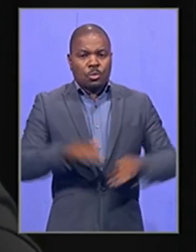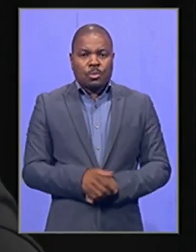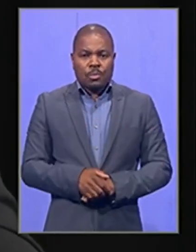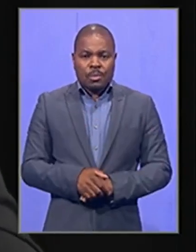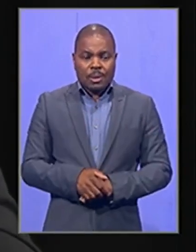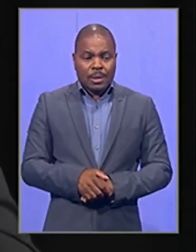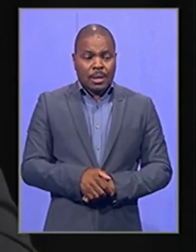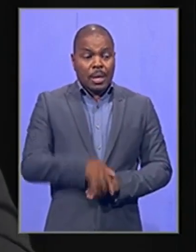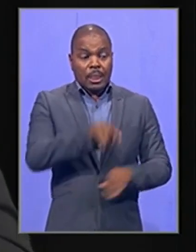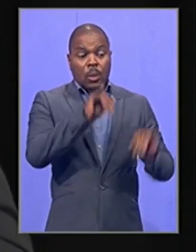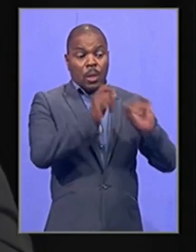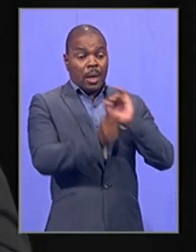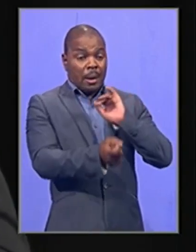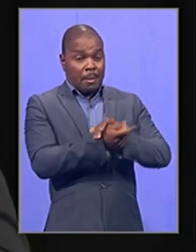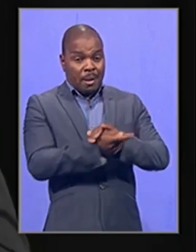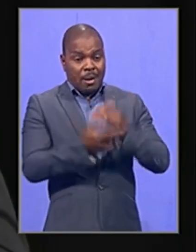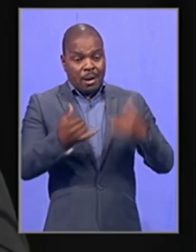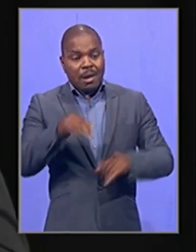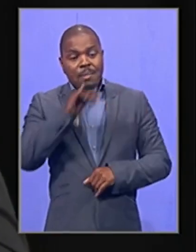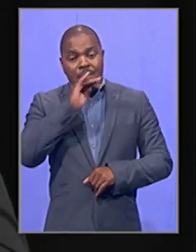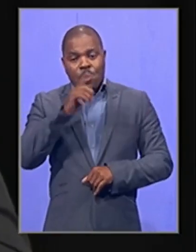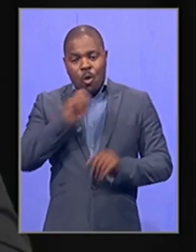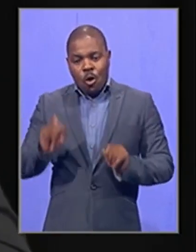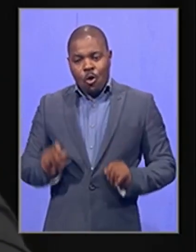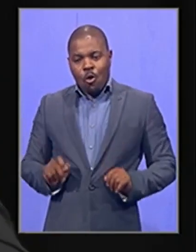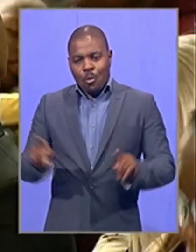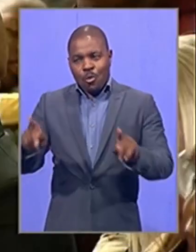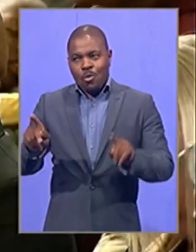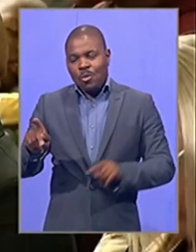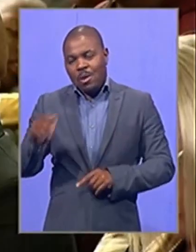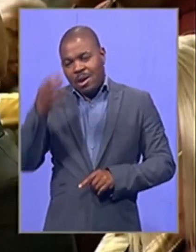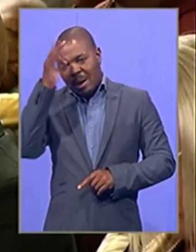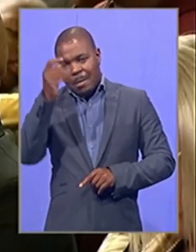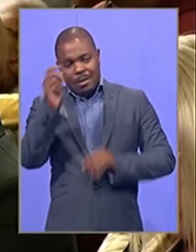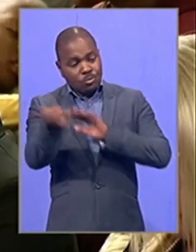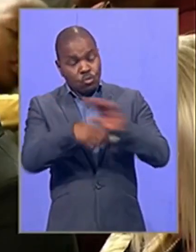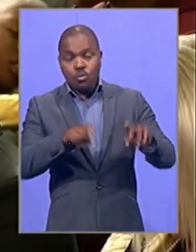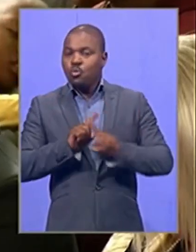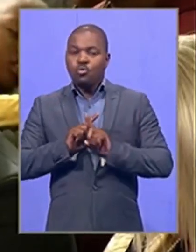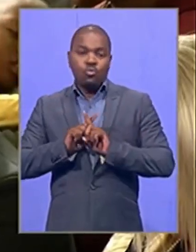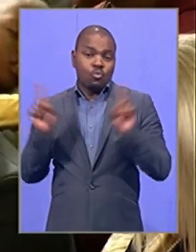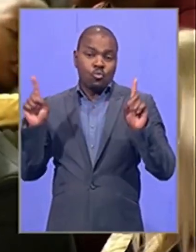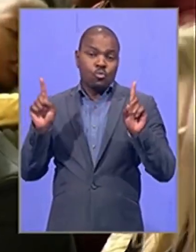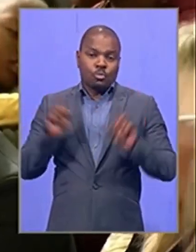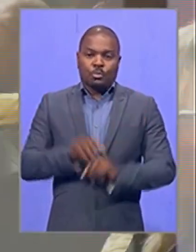used as an opportunity to steal taxpayers' money.